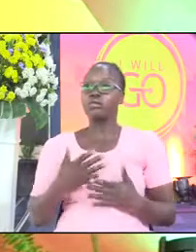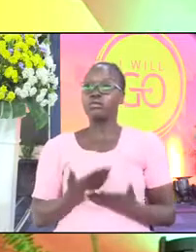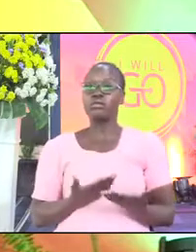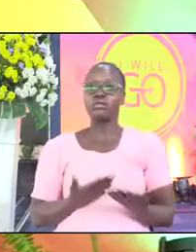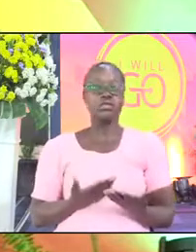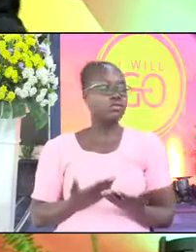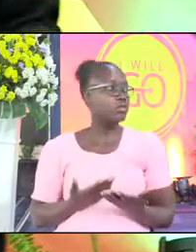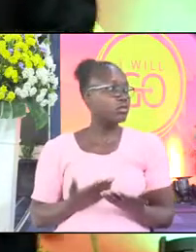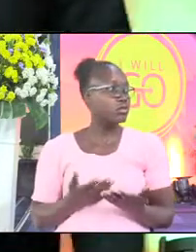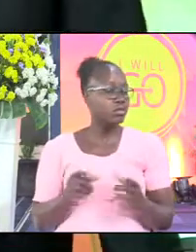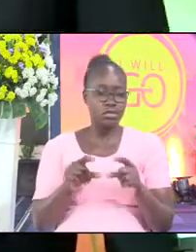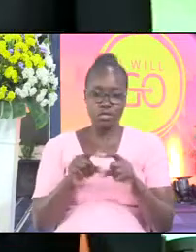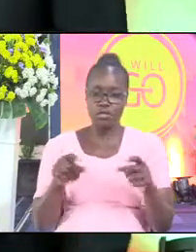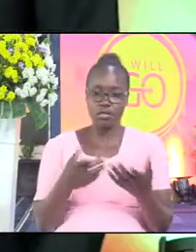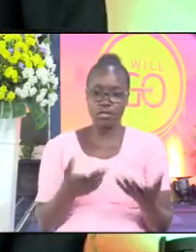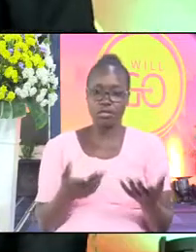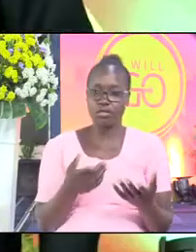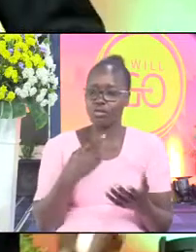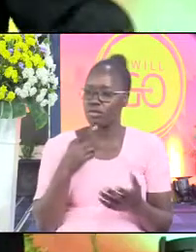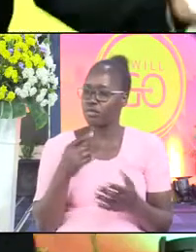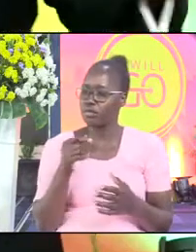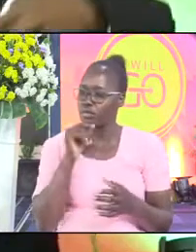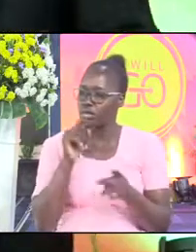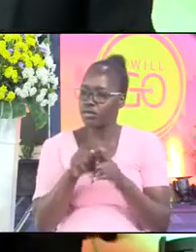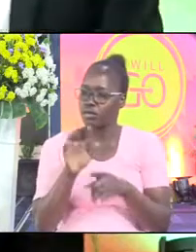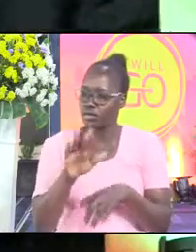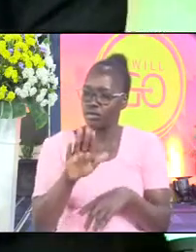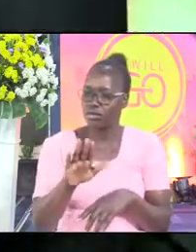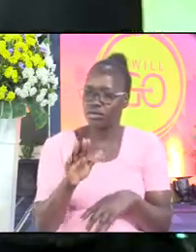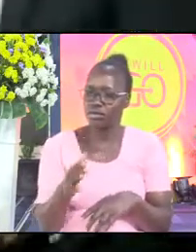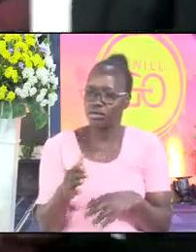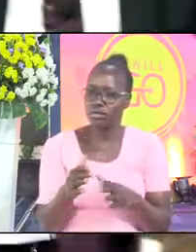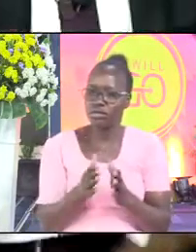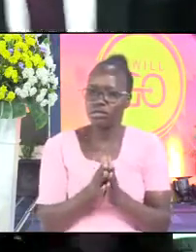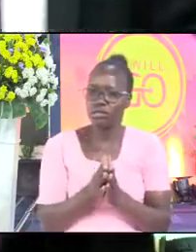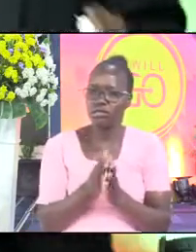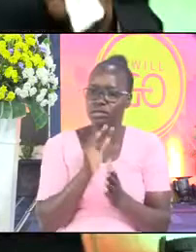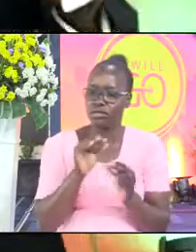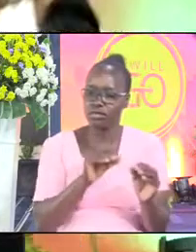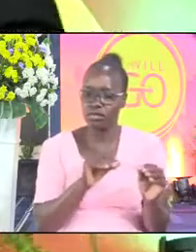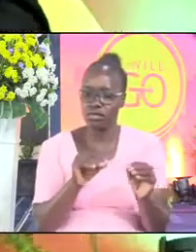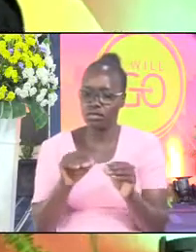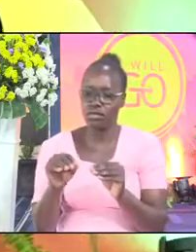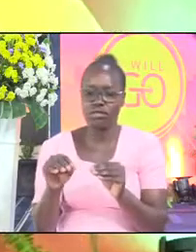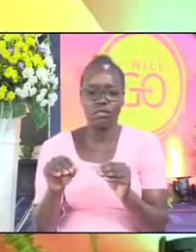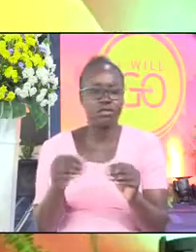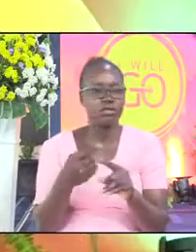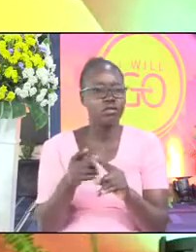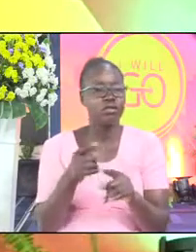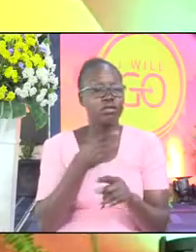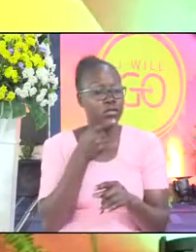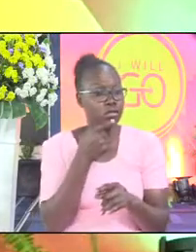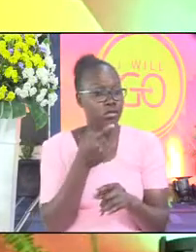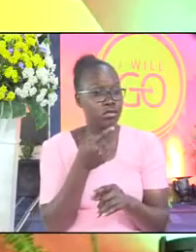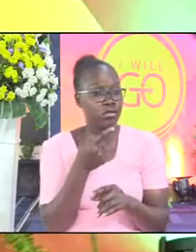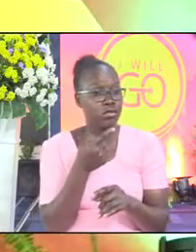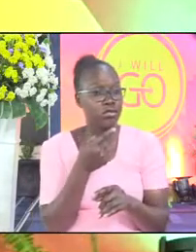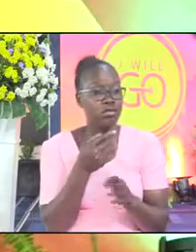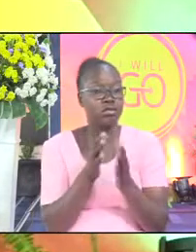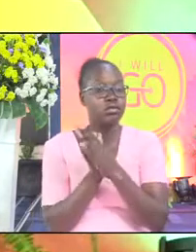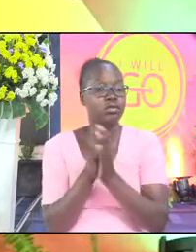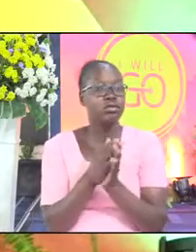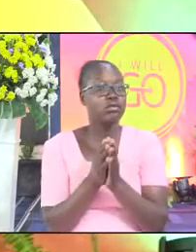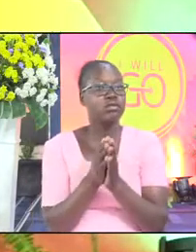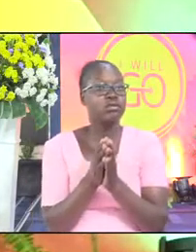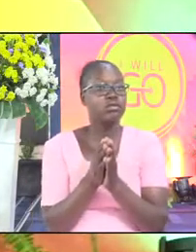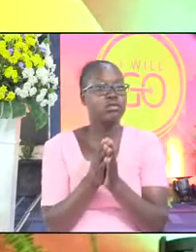pocket. I say, "Hey, brother, what's happening?" You know, we tried to talk and you know, he couldn't move. And you know, but I'm saying that story